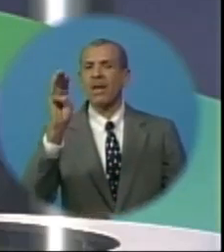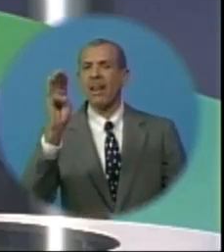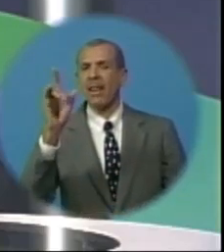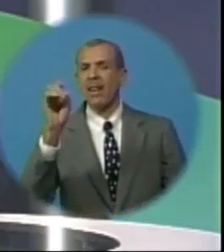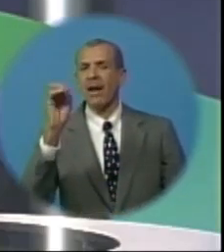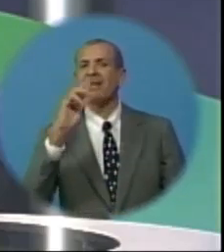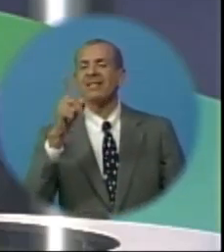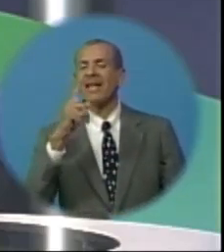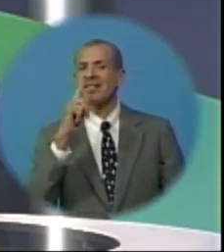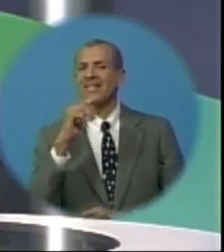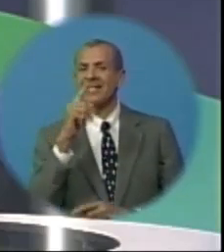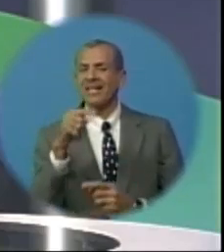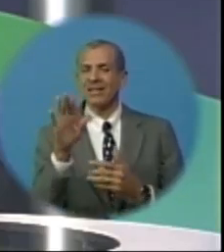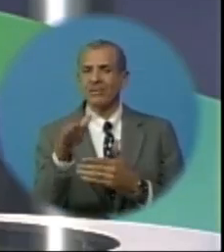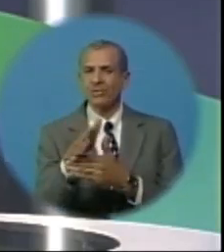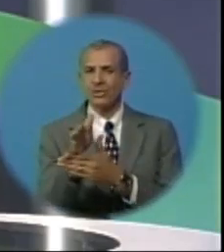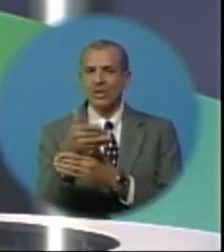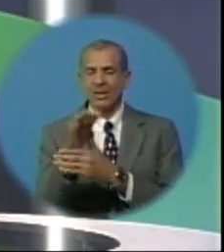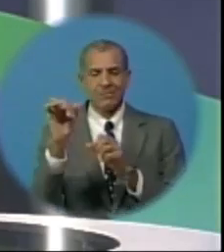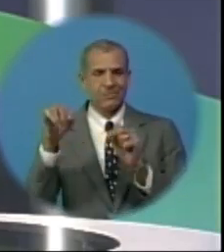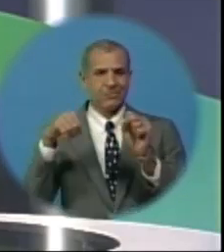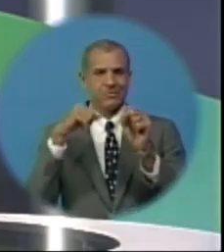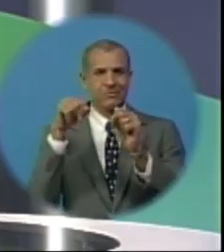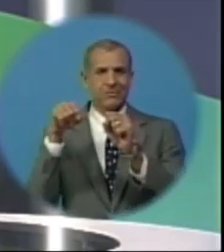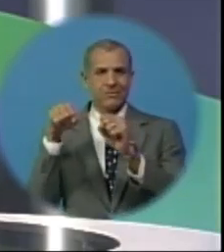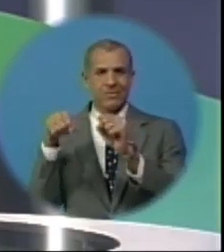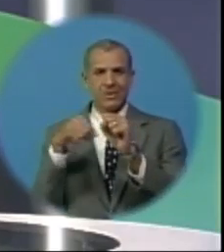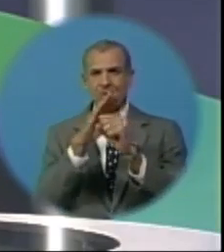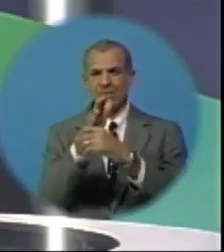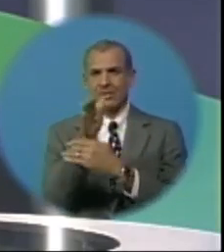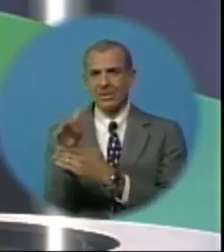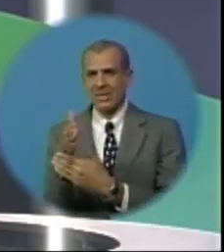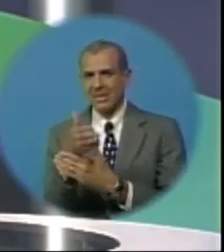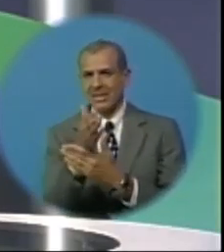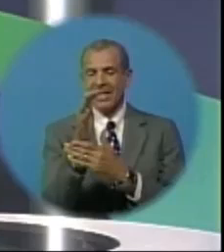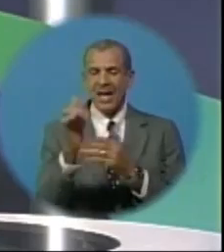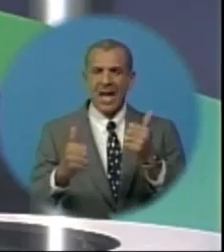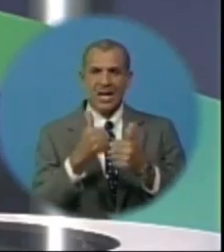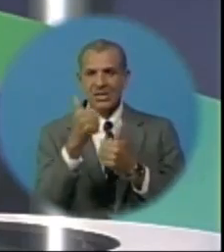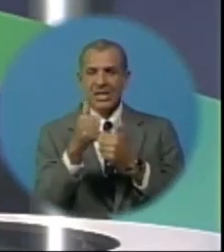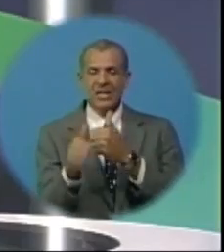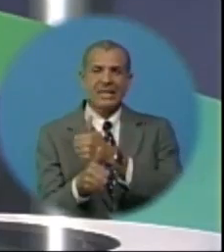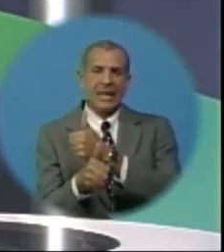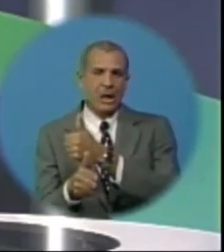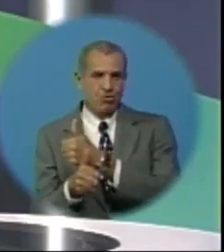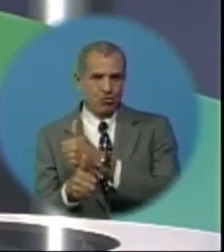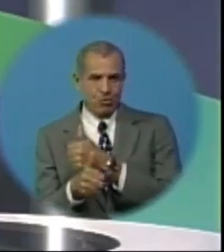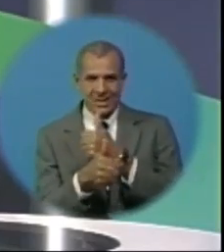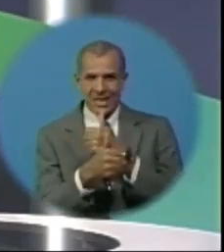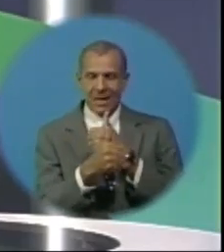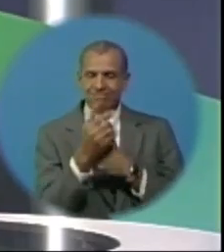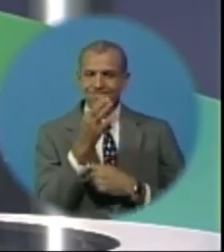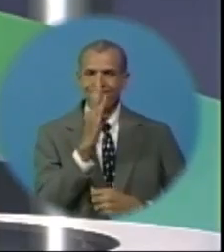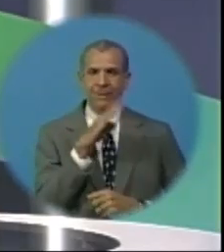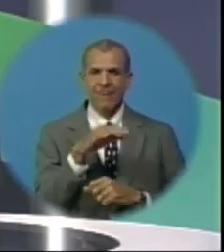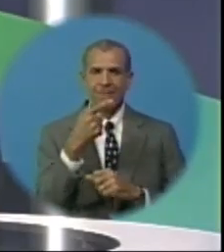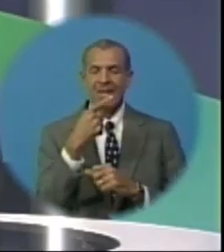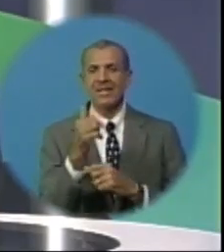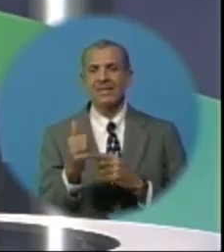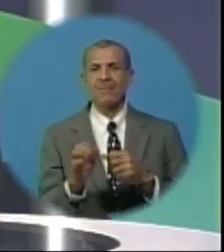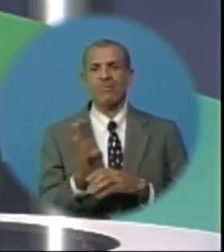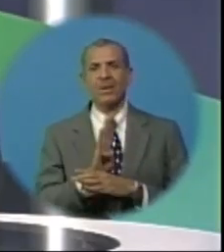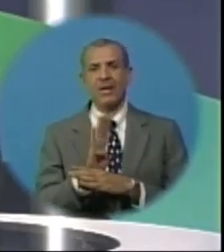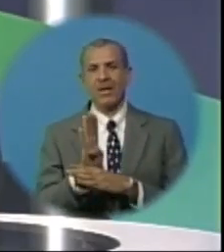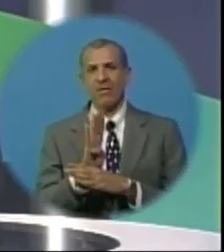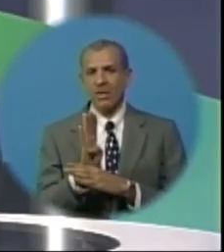seen the video circulating on social media. He termed the actions of the bikers dangerous and reckless, and says this type of